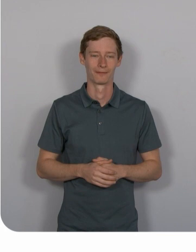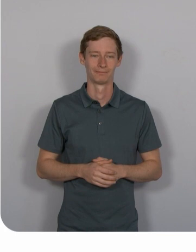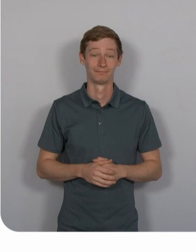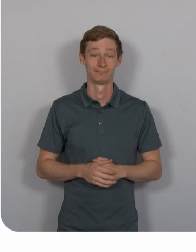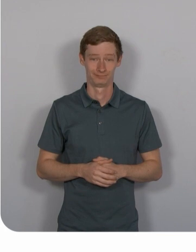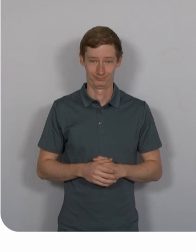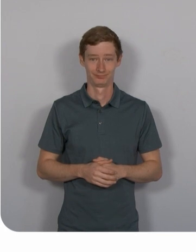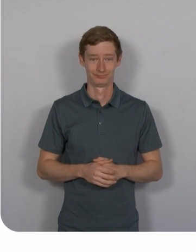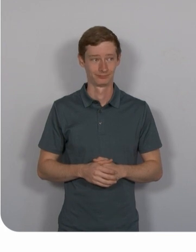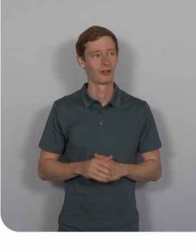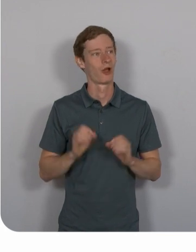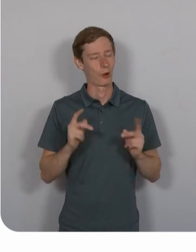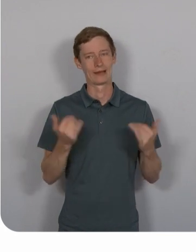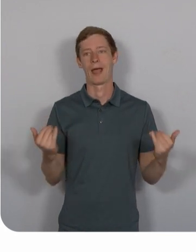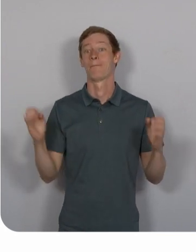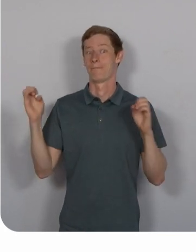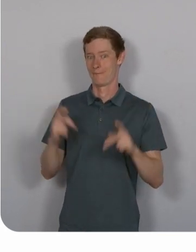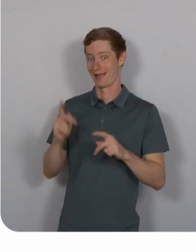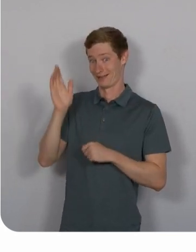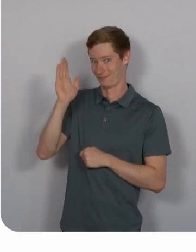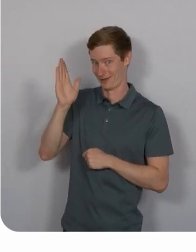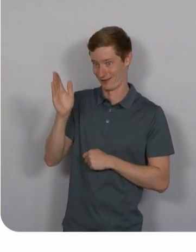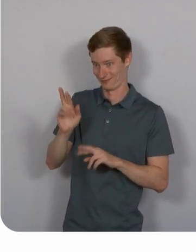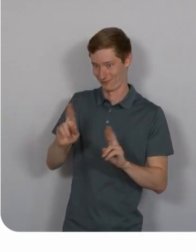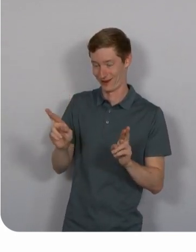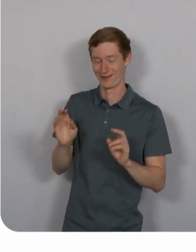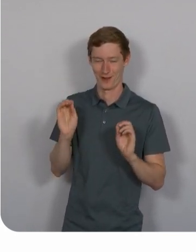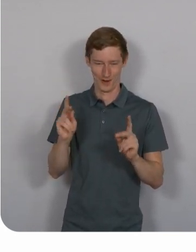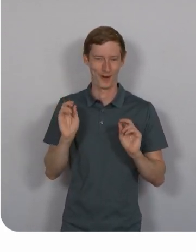Nice. All right, we return to the keynote at this point. All right.